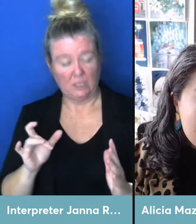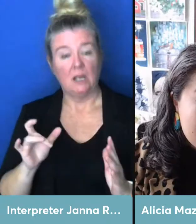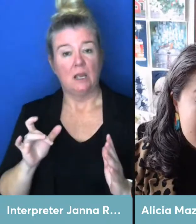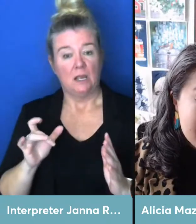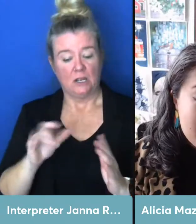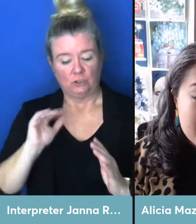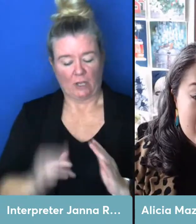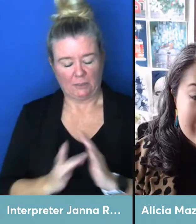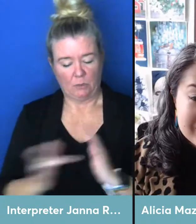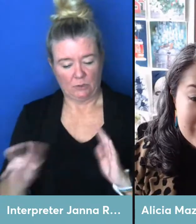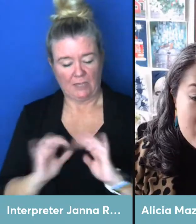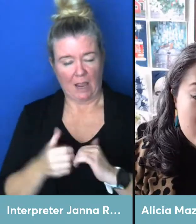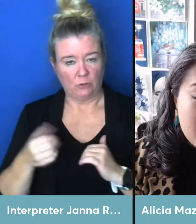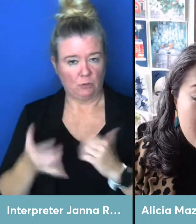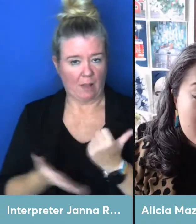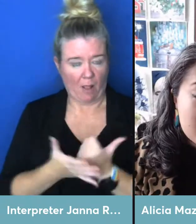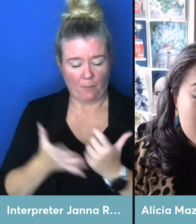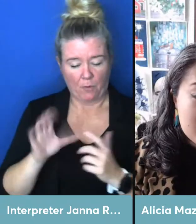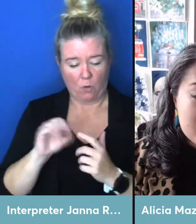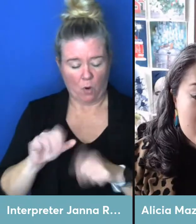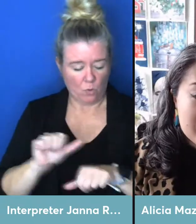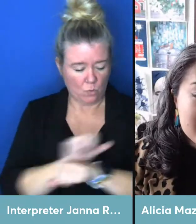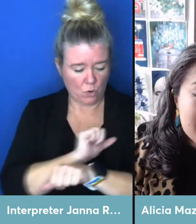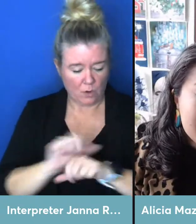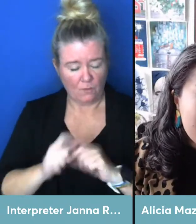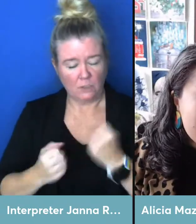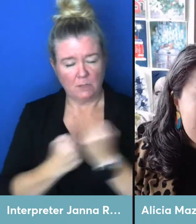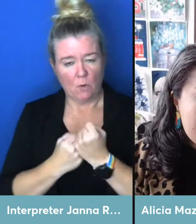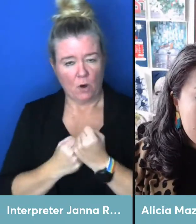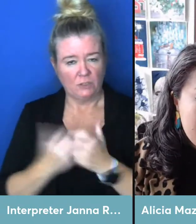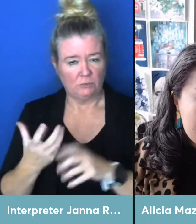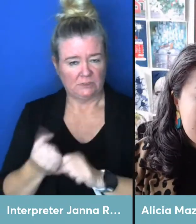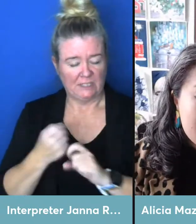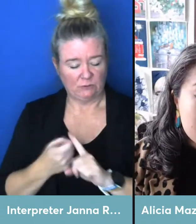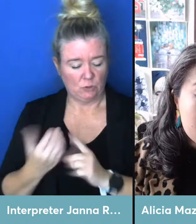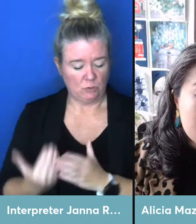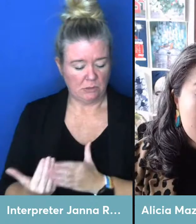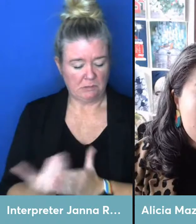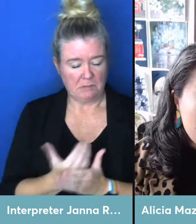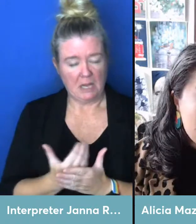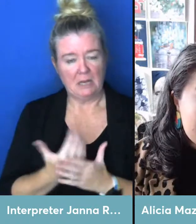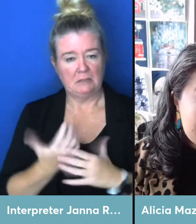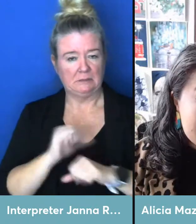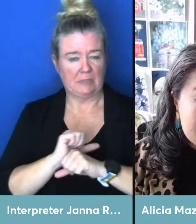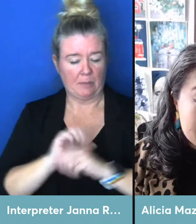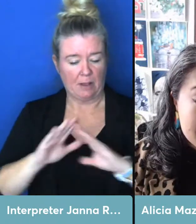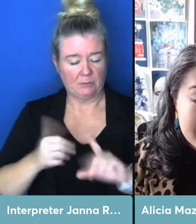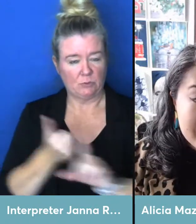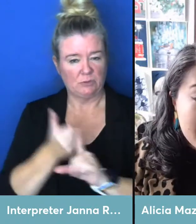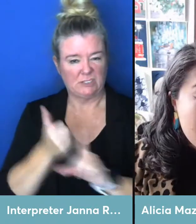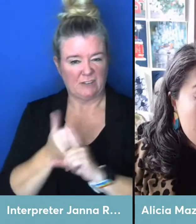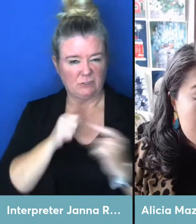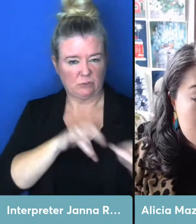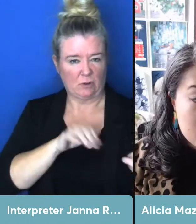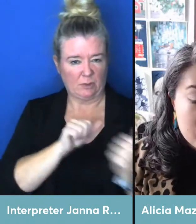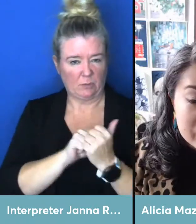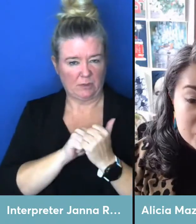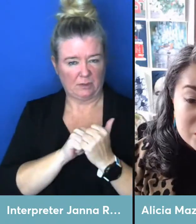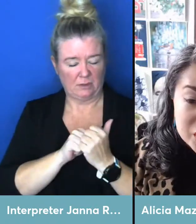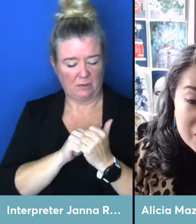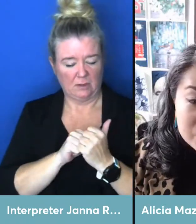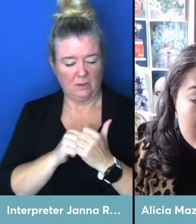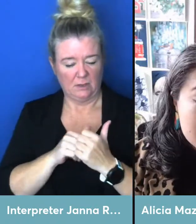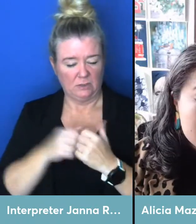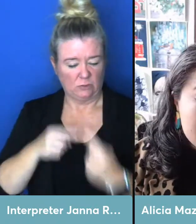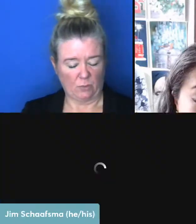pay back with personal elbow grease for all the support she's received to gain stable housing after struggling with homelessness. We're also joined